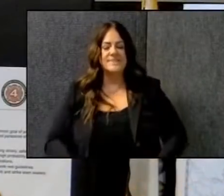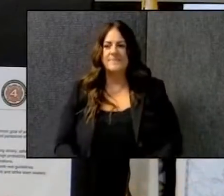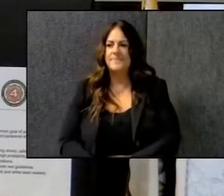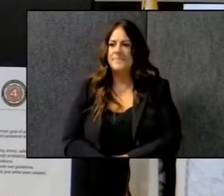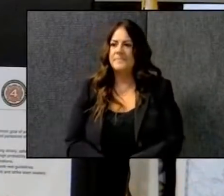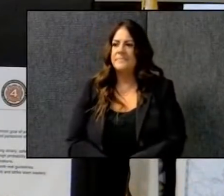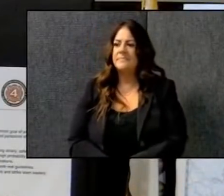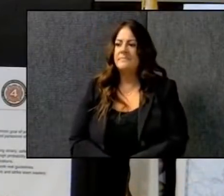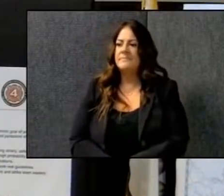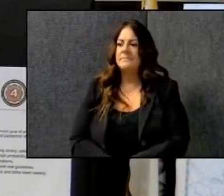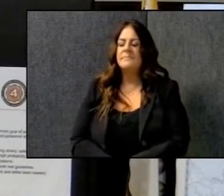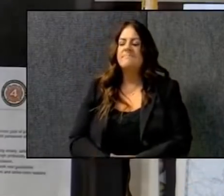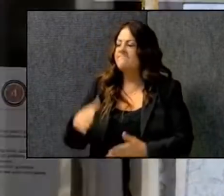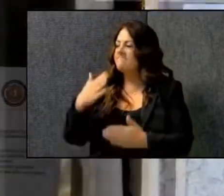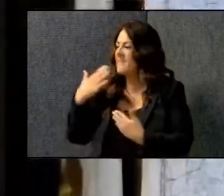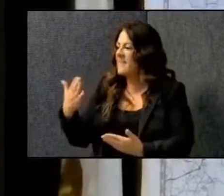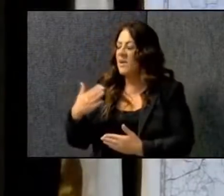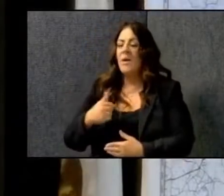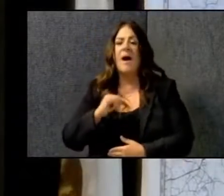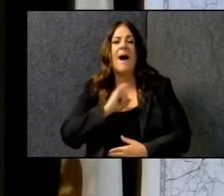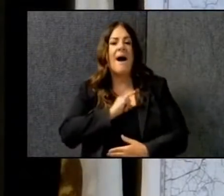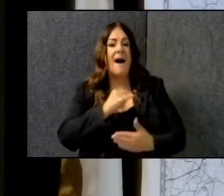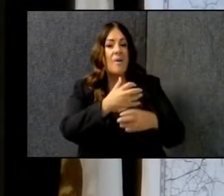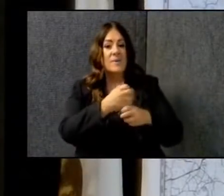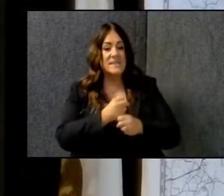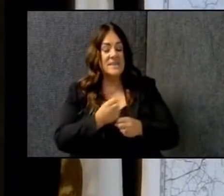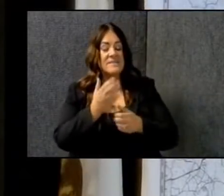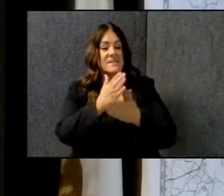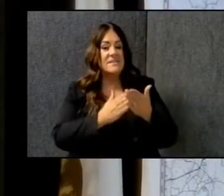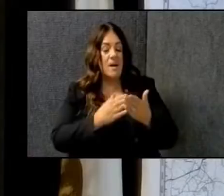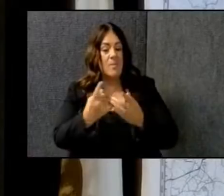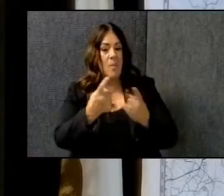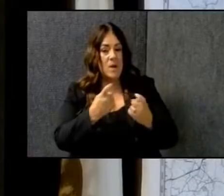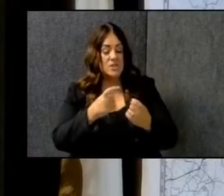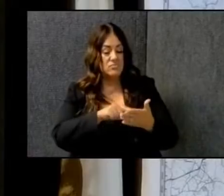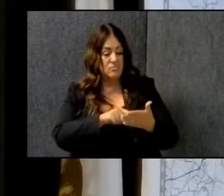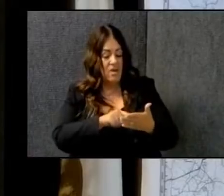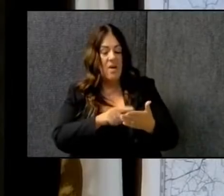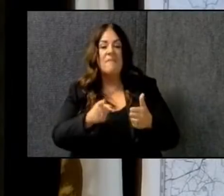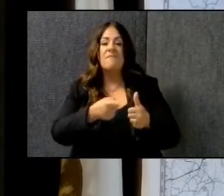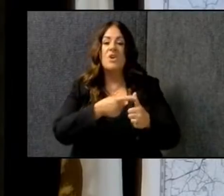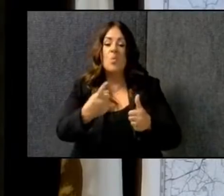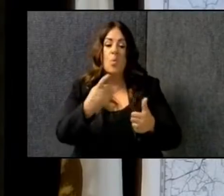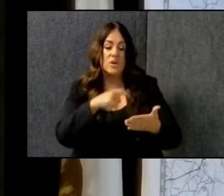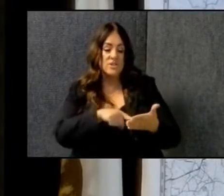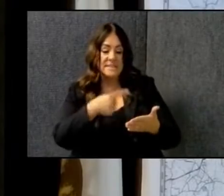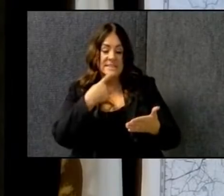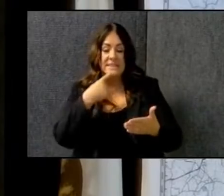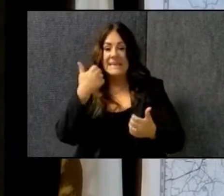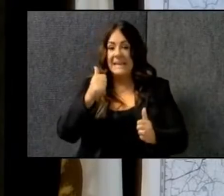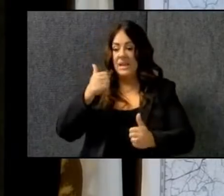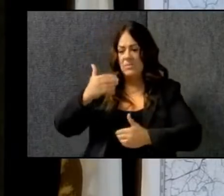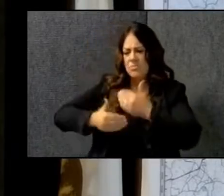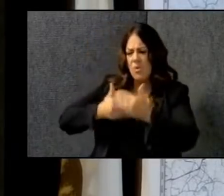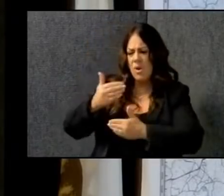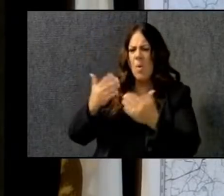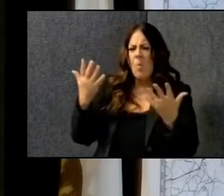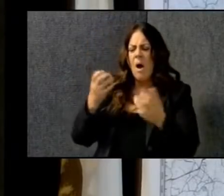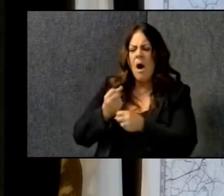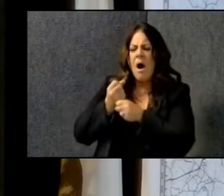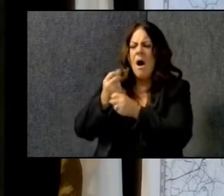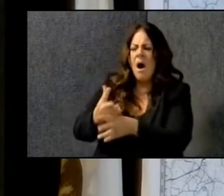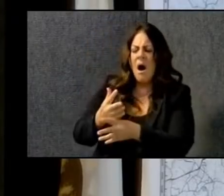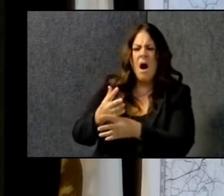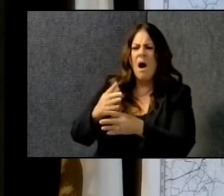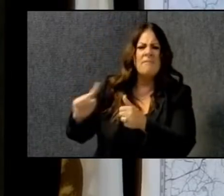Thanks, Bill. Okay, a couple questions I received, some great questions. So the first one is, any progress identifying the cause of the fire? So